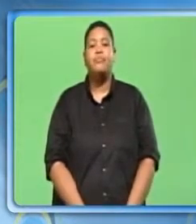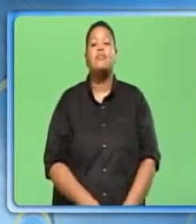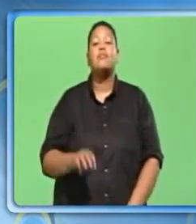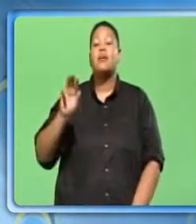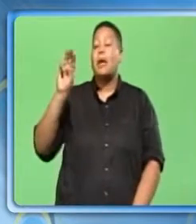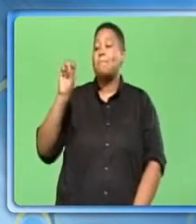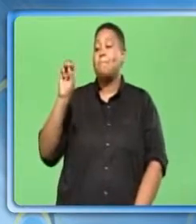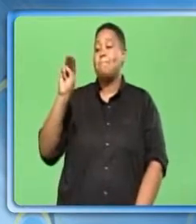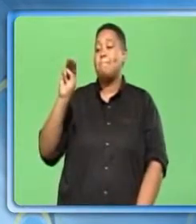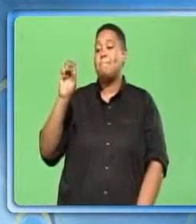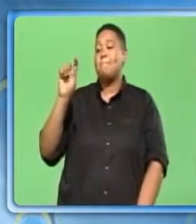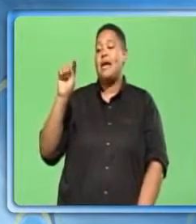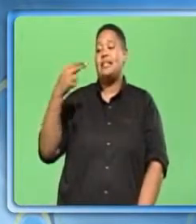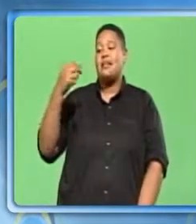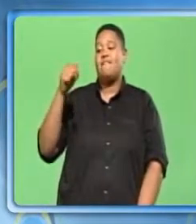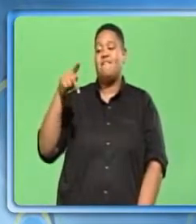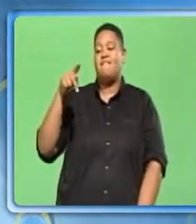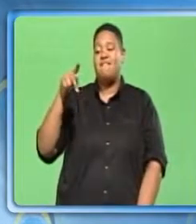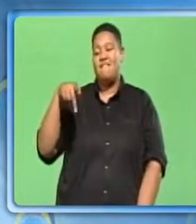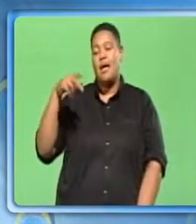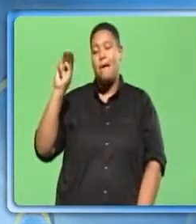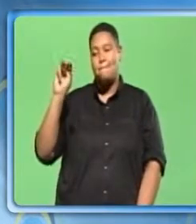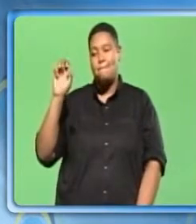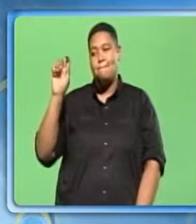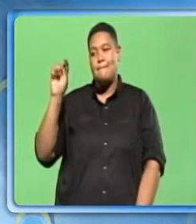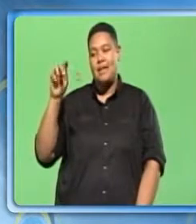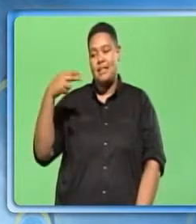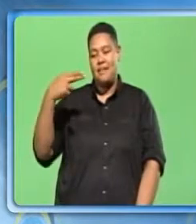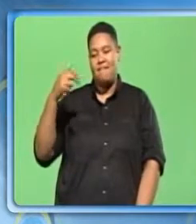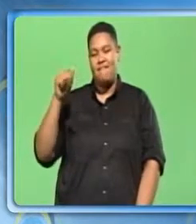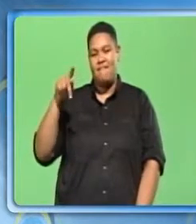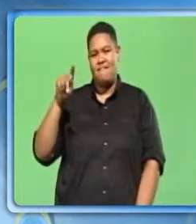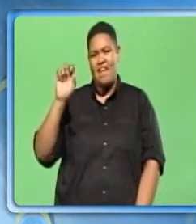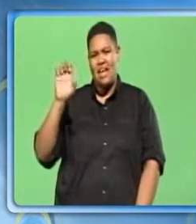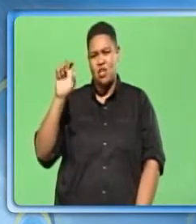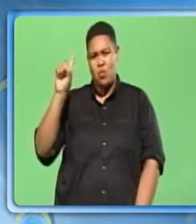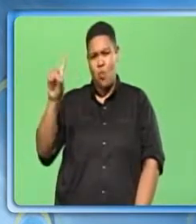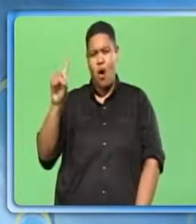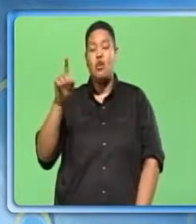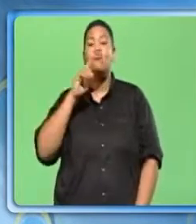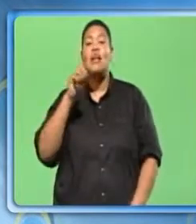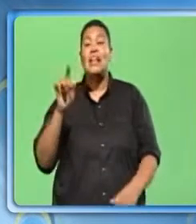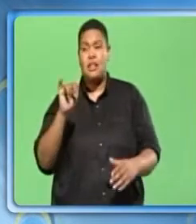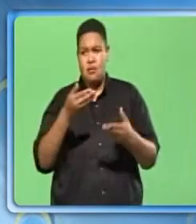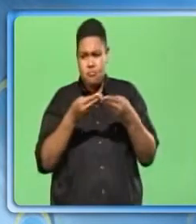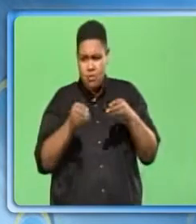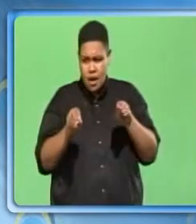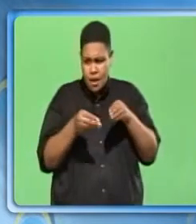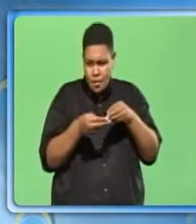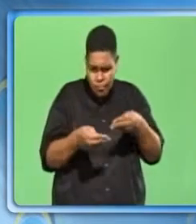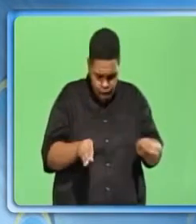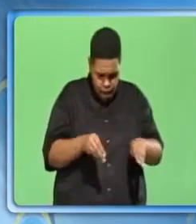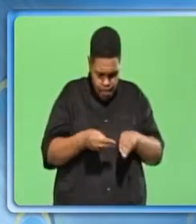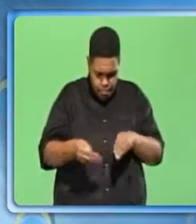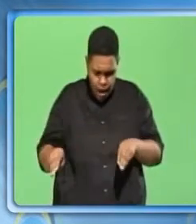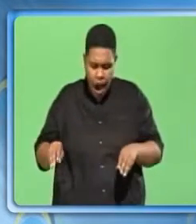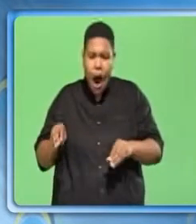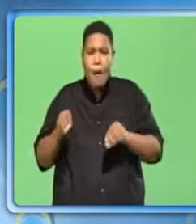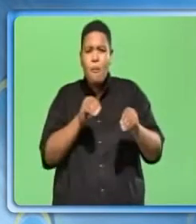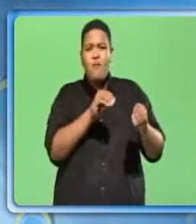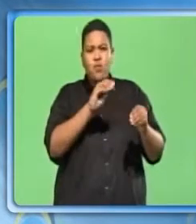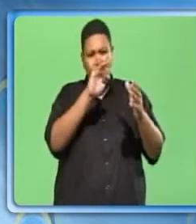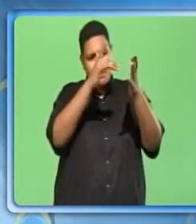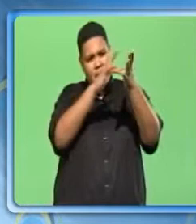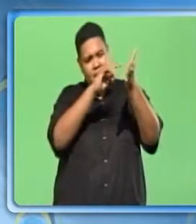Metaphase 1. The nuclear envelope breaks down and the homologous chromosomes move to the equator of